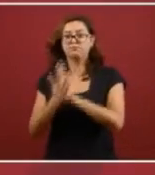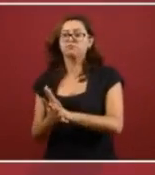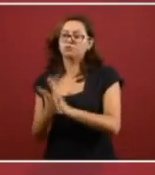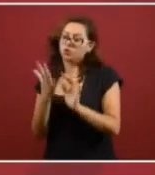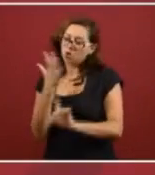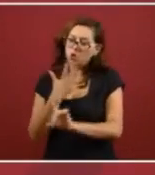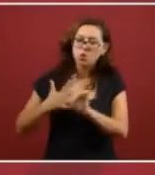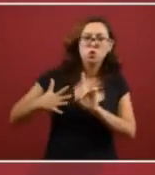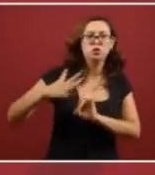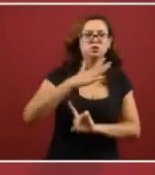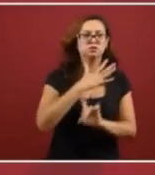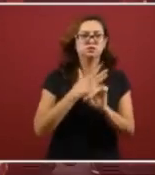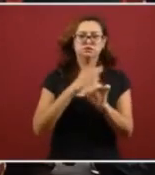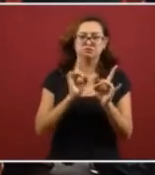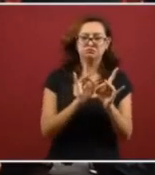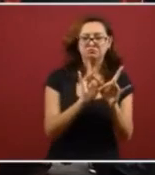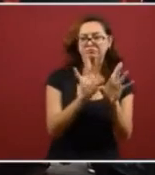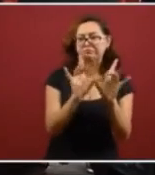the circumstances